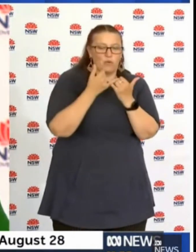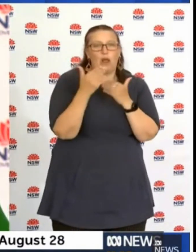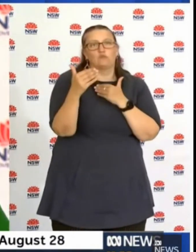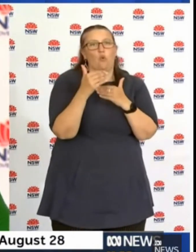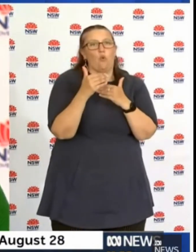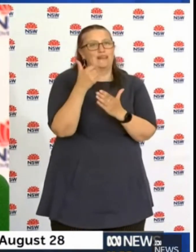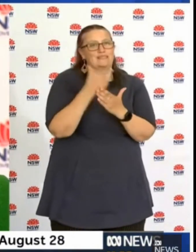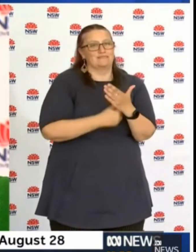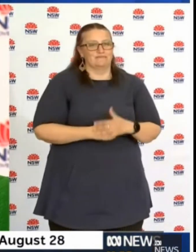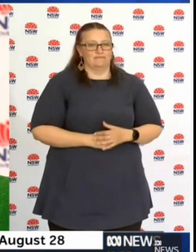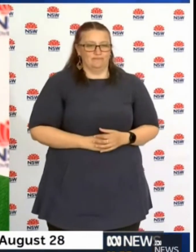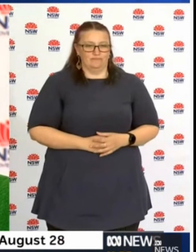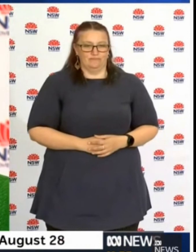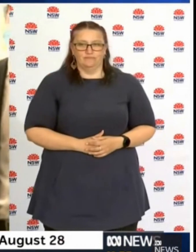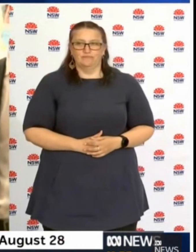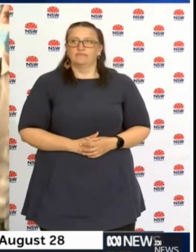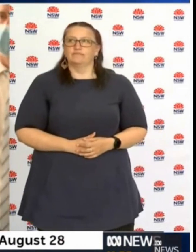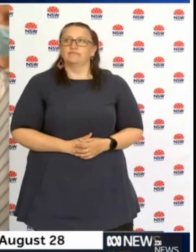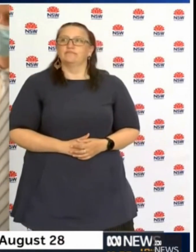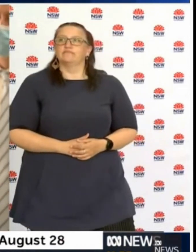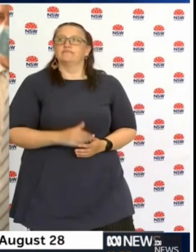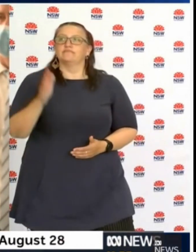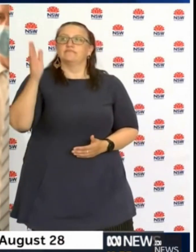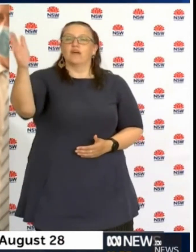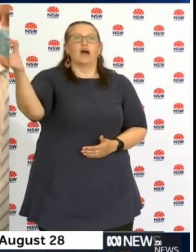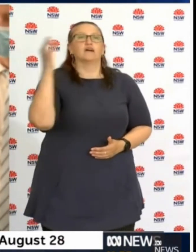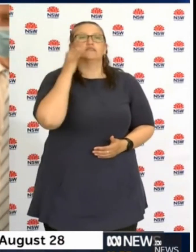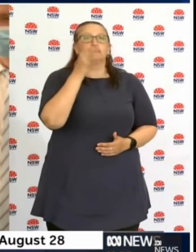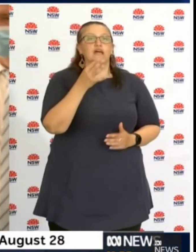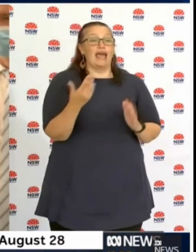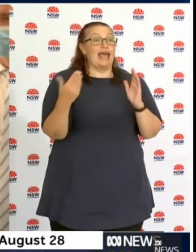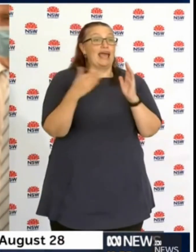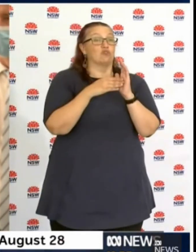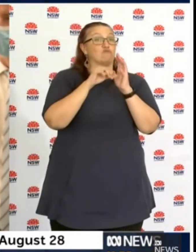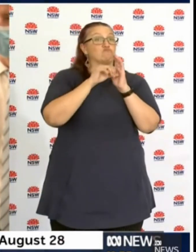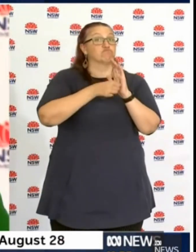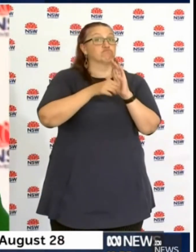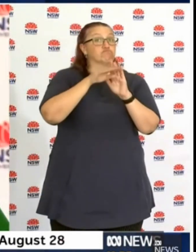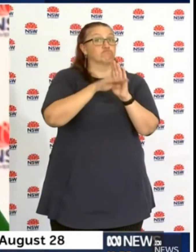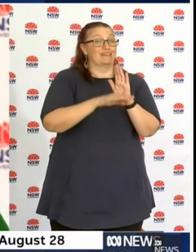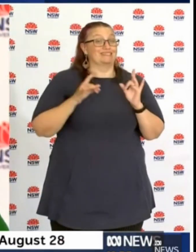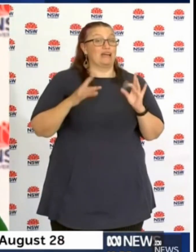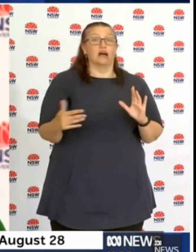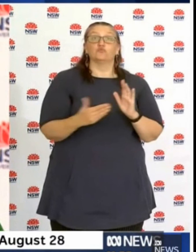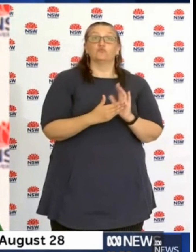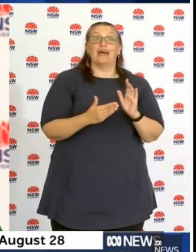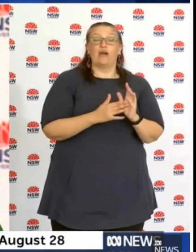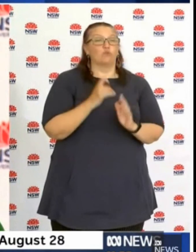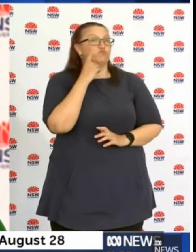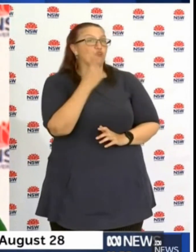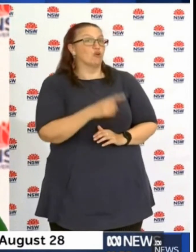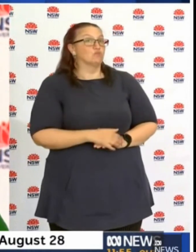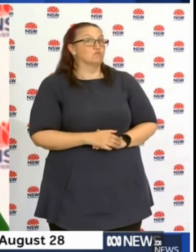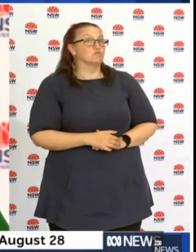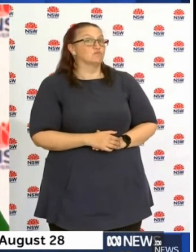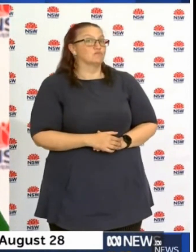short. Who hasn't had a question? Sorry. Sorry, does the extra compliance start today or tomorrow? The extra compliance has been evolving,